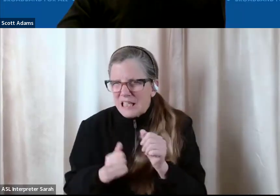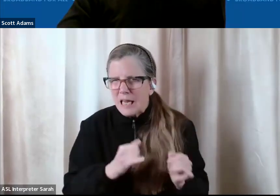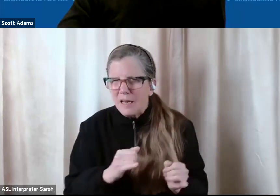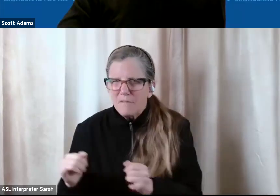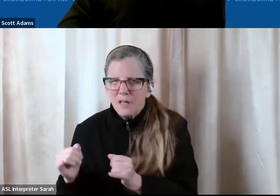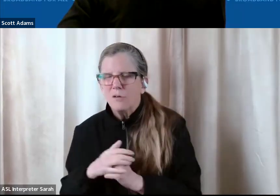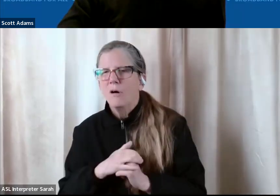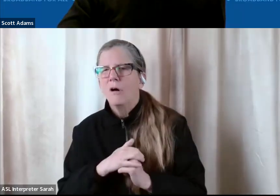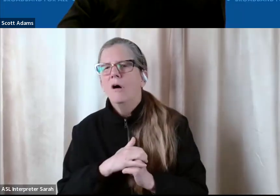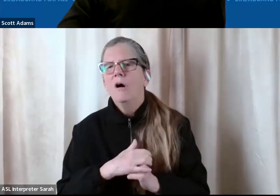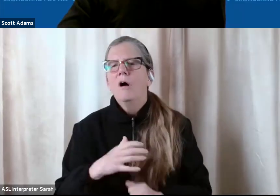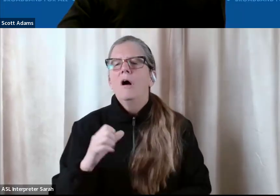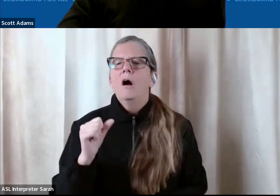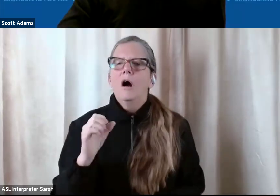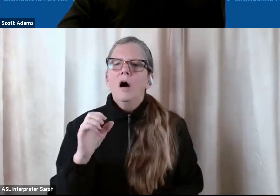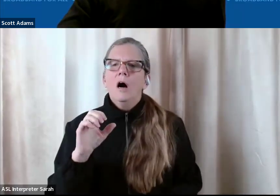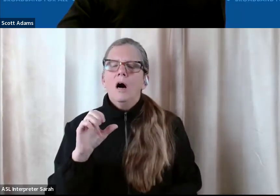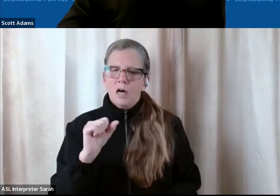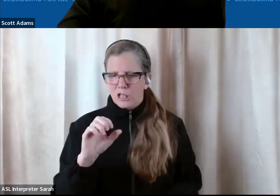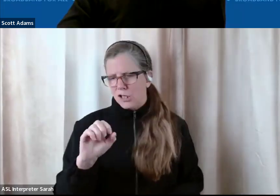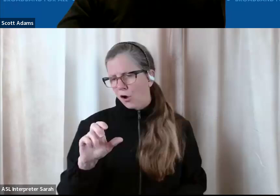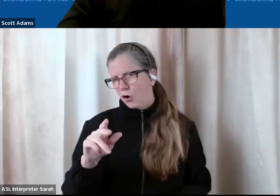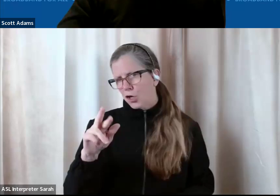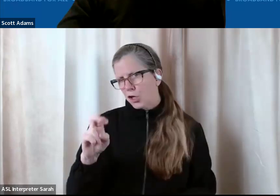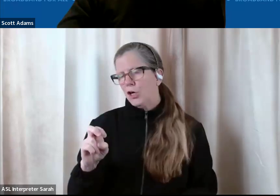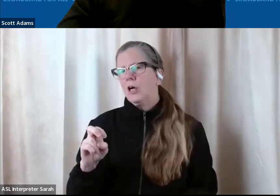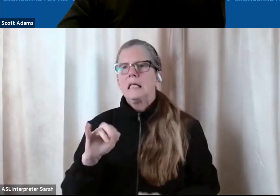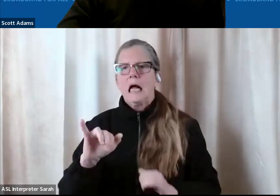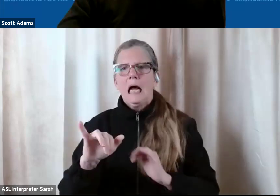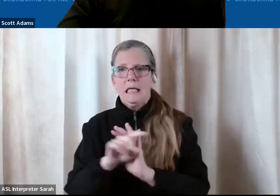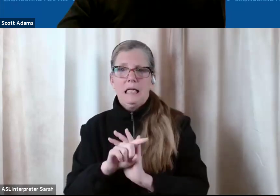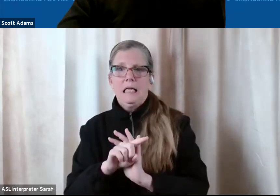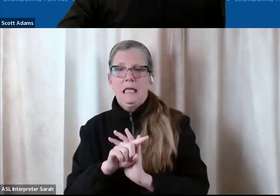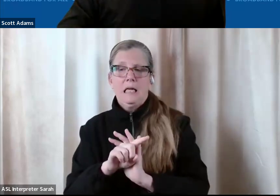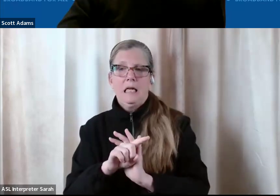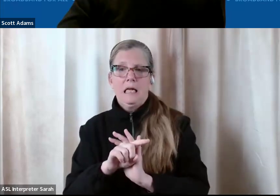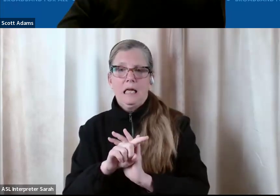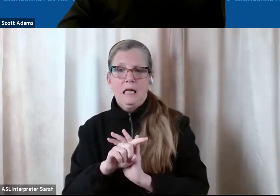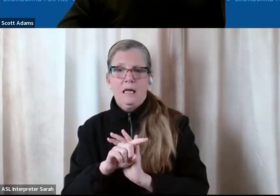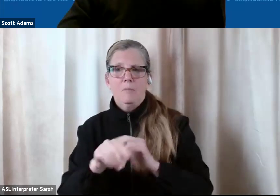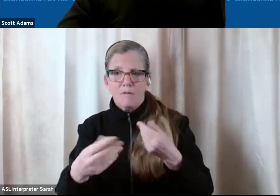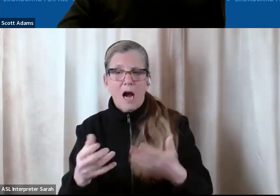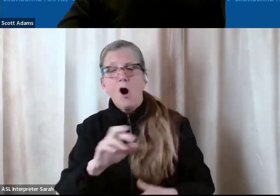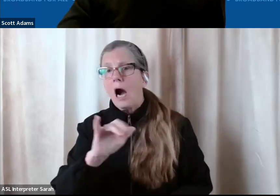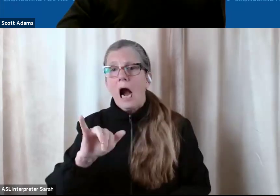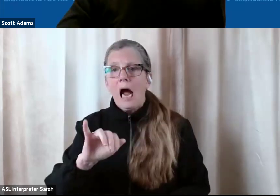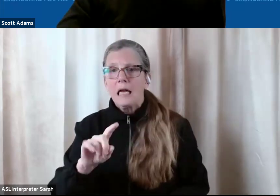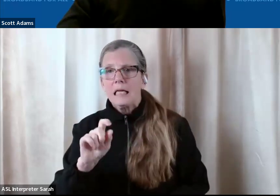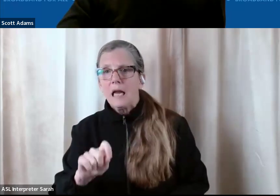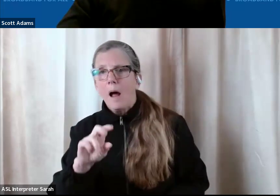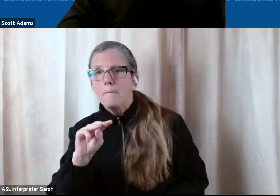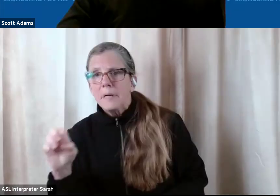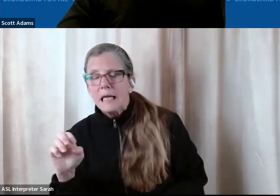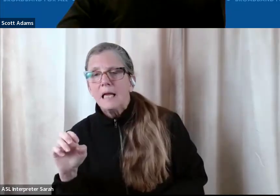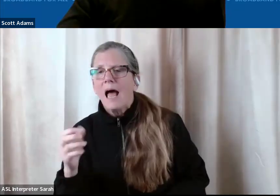a Socure as an identity provider, or ID.me, or whoever else we use, again, the individual